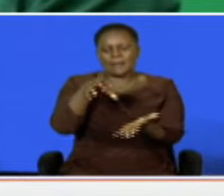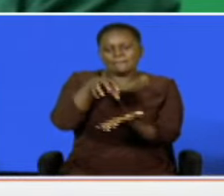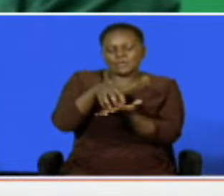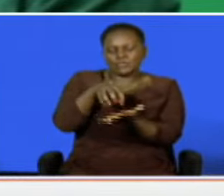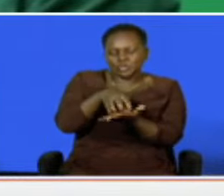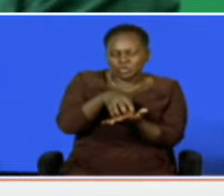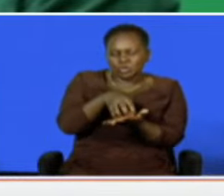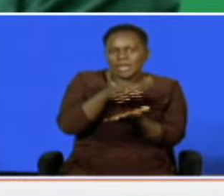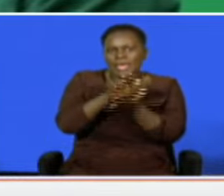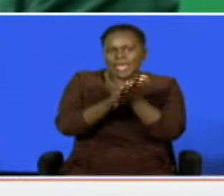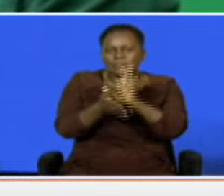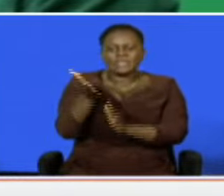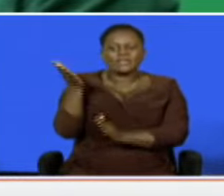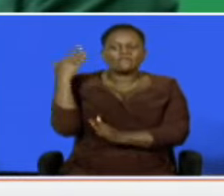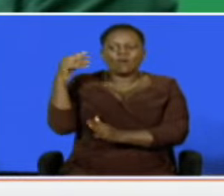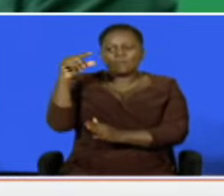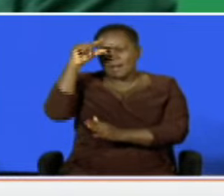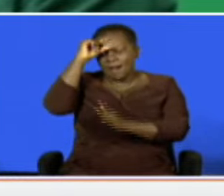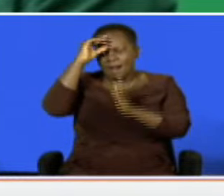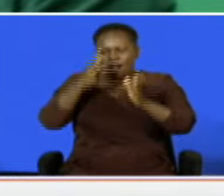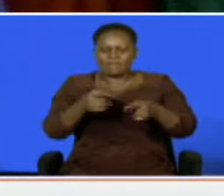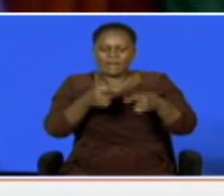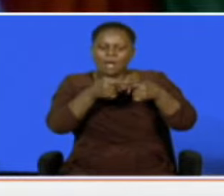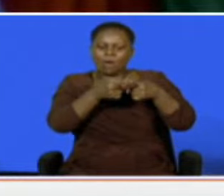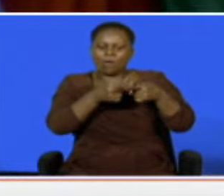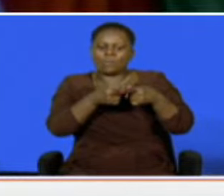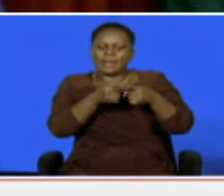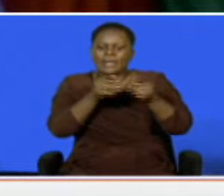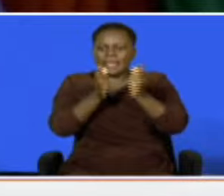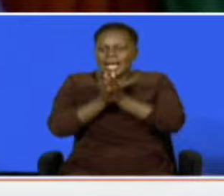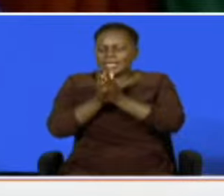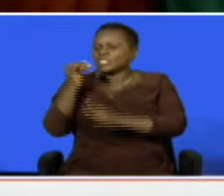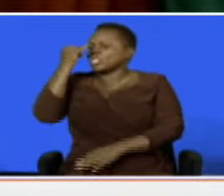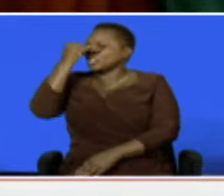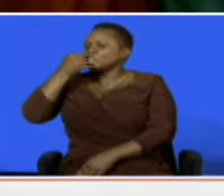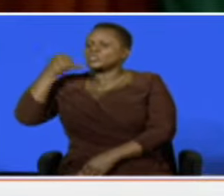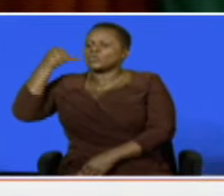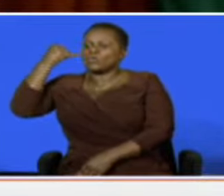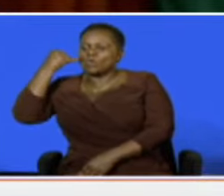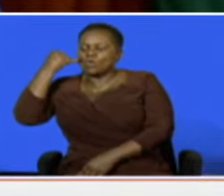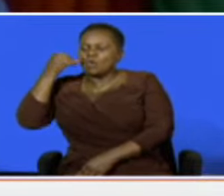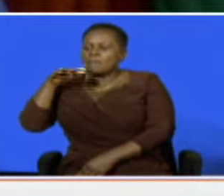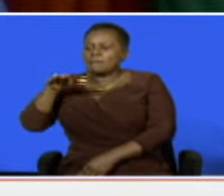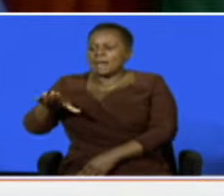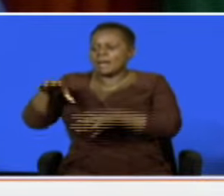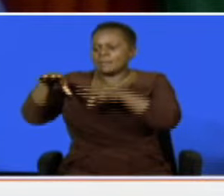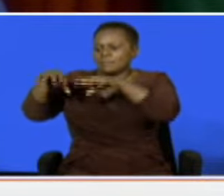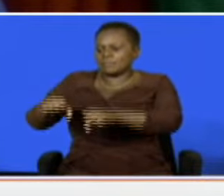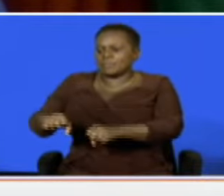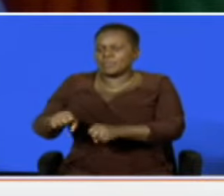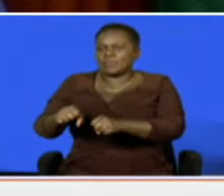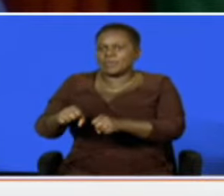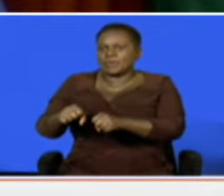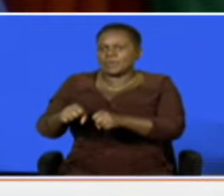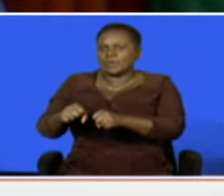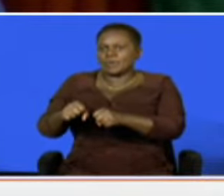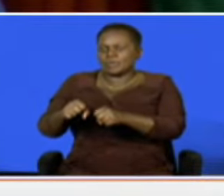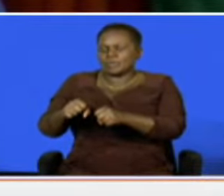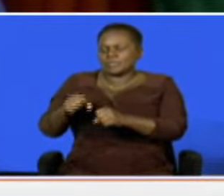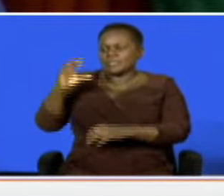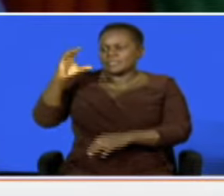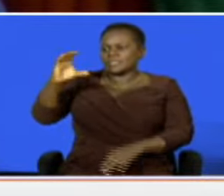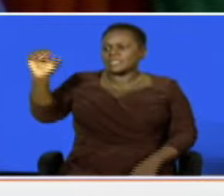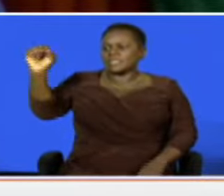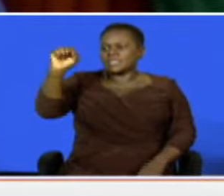vacancies left by former governors Wycliffe Oparanya and Hassan Ali Joho, who have taken up the cooperatives and mining